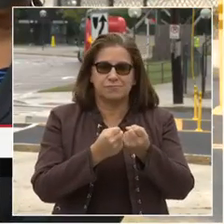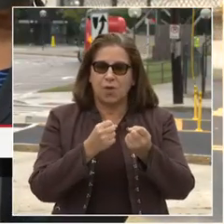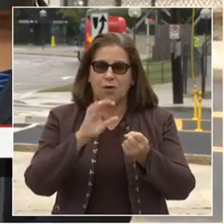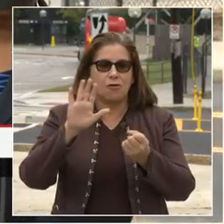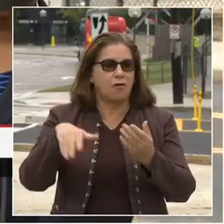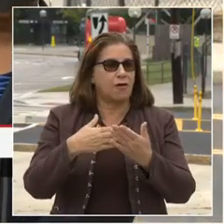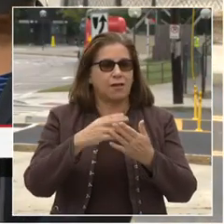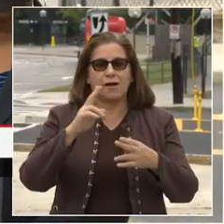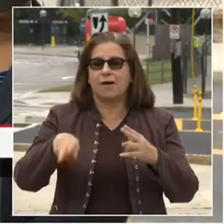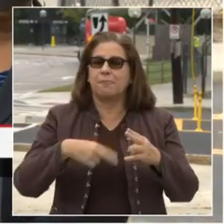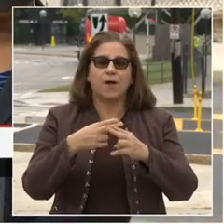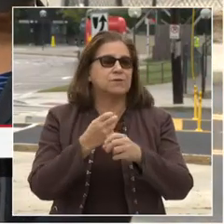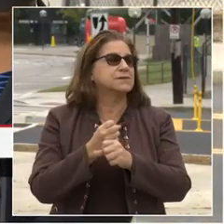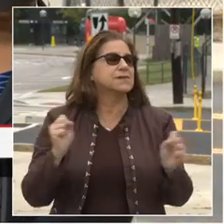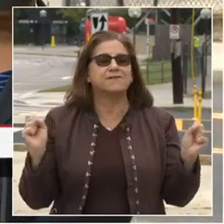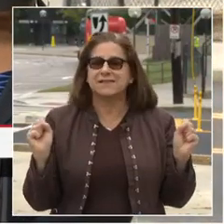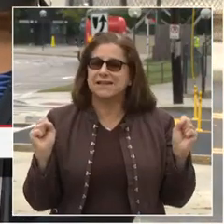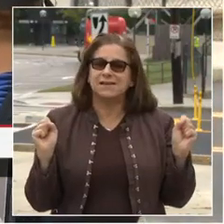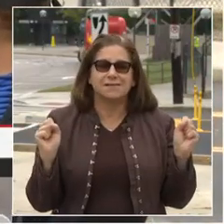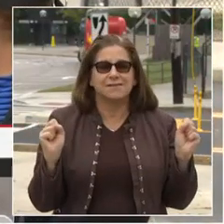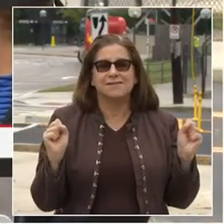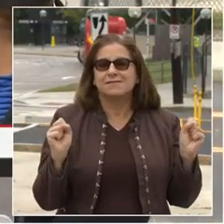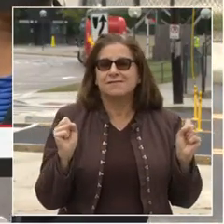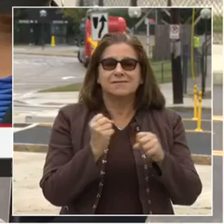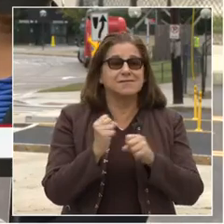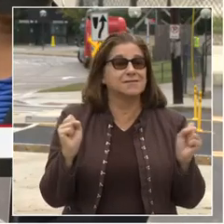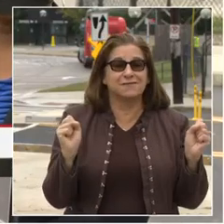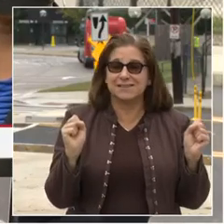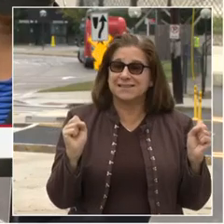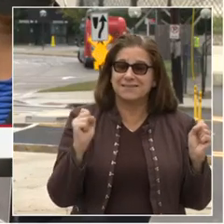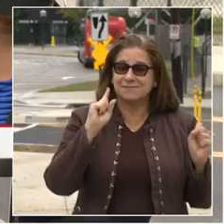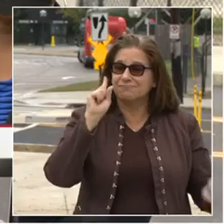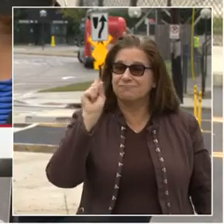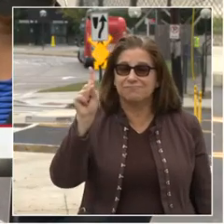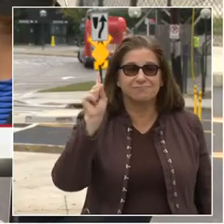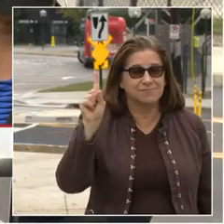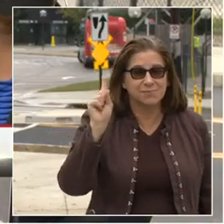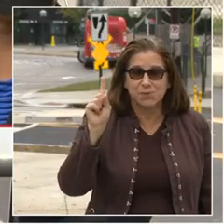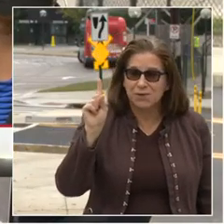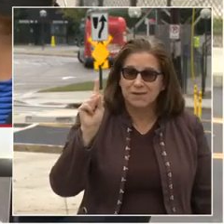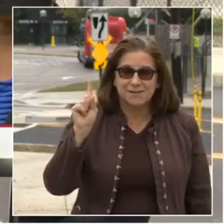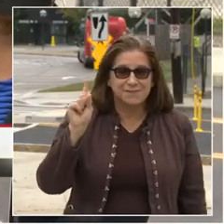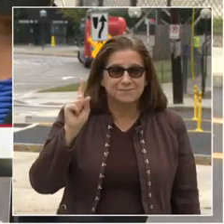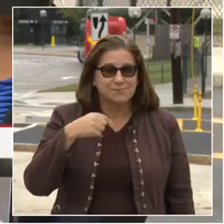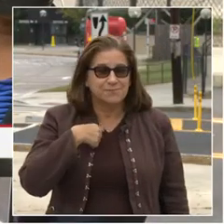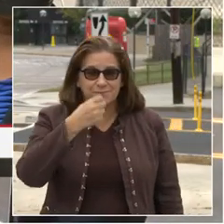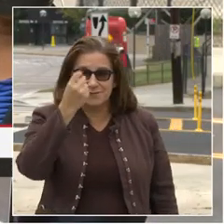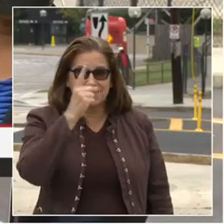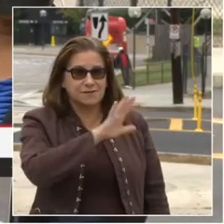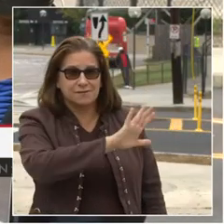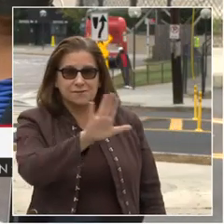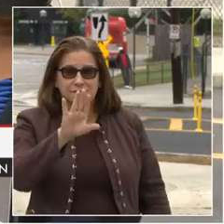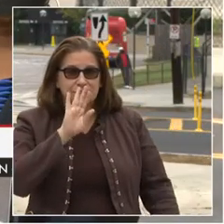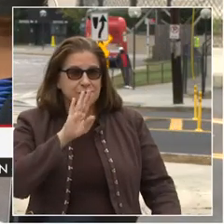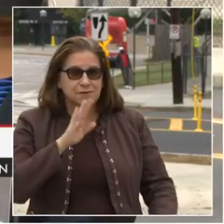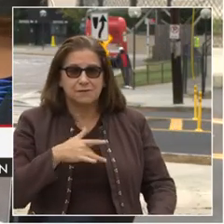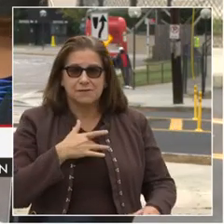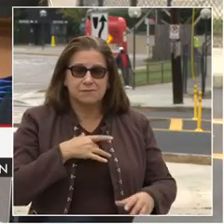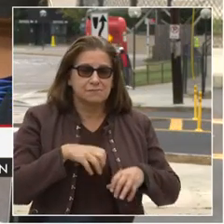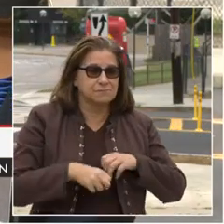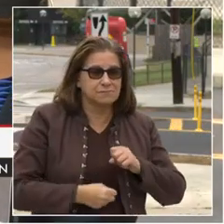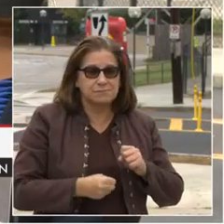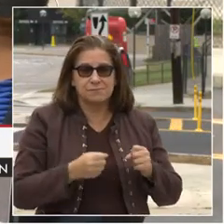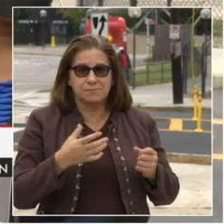at DDOT. And before I get into this, let me just say I'm equally as frustrated, equally as angry. I'm a parent.